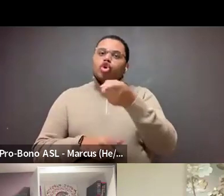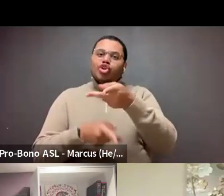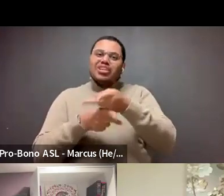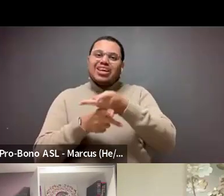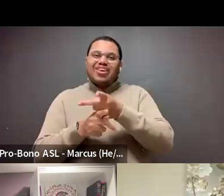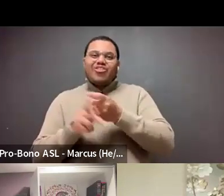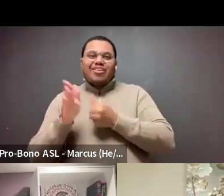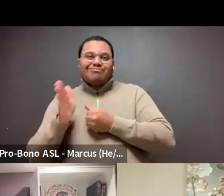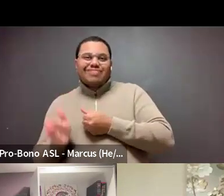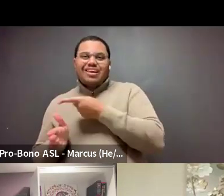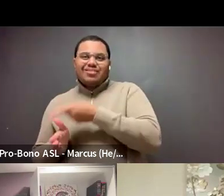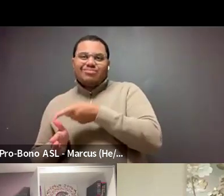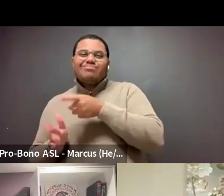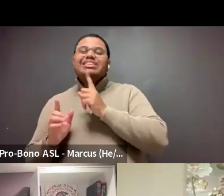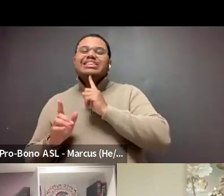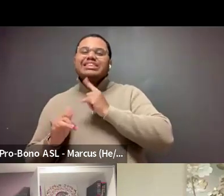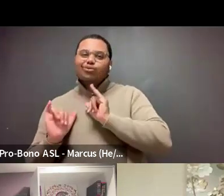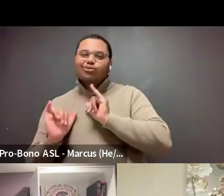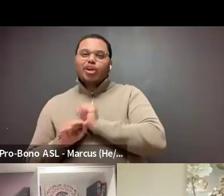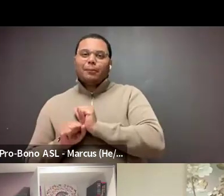of things.